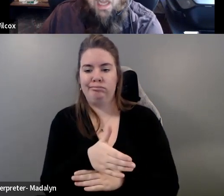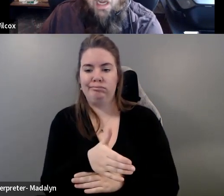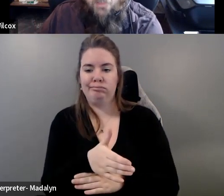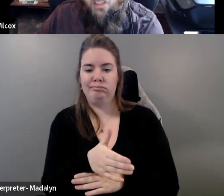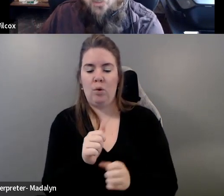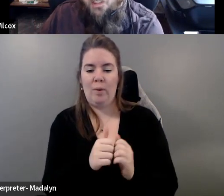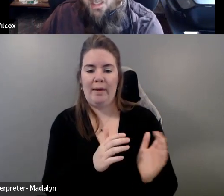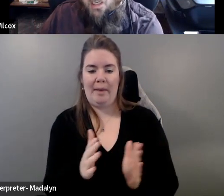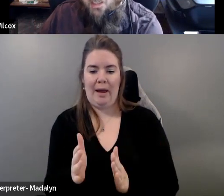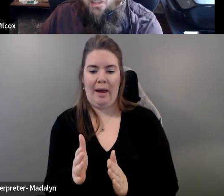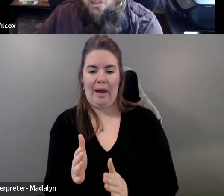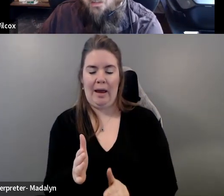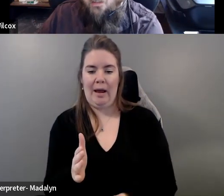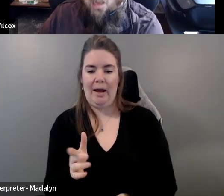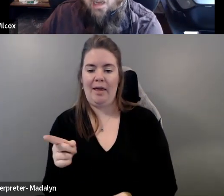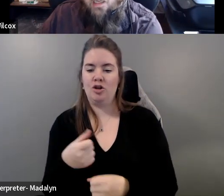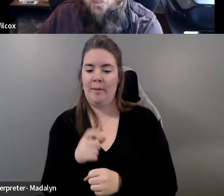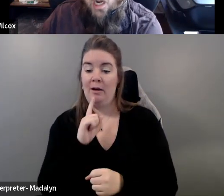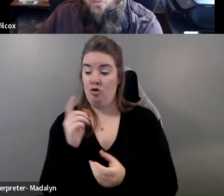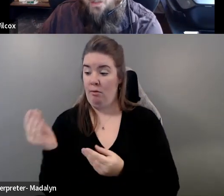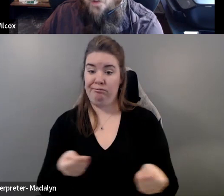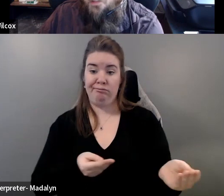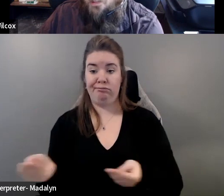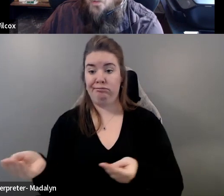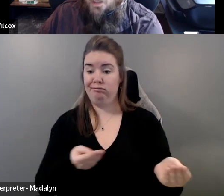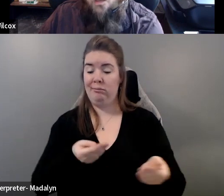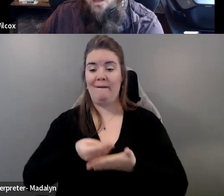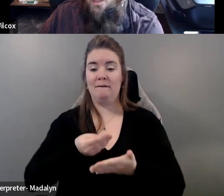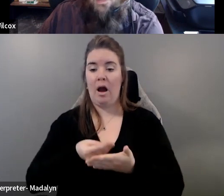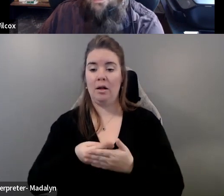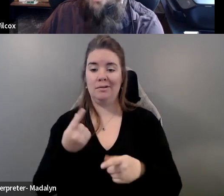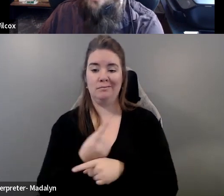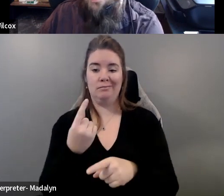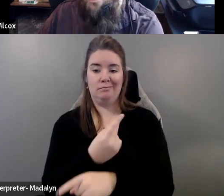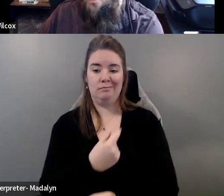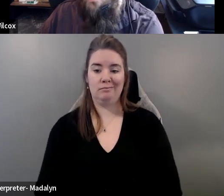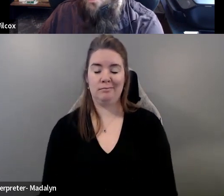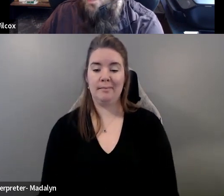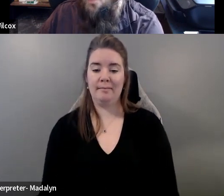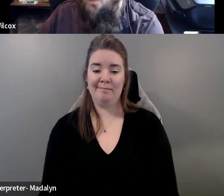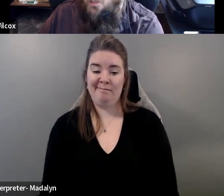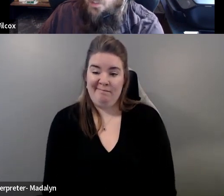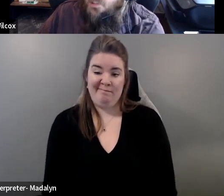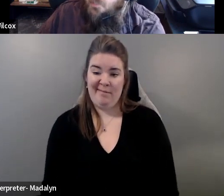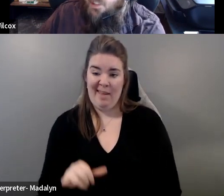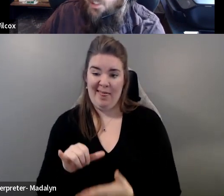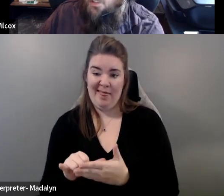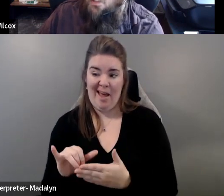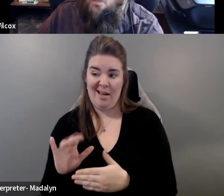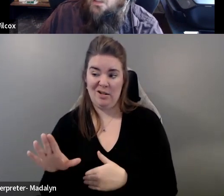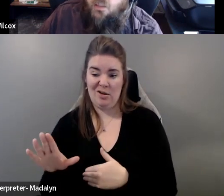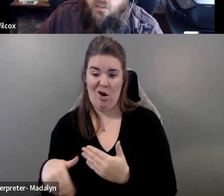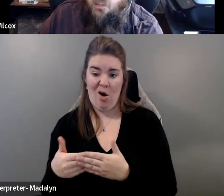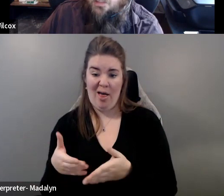They just kind of pass funds on and kind of keep track of where the funds are going. That's really all they're kind of allowed to do. In some